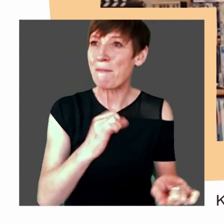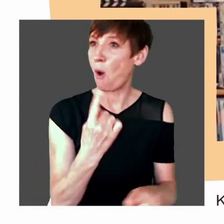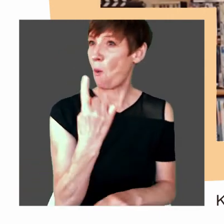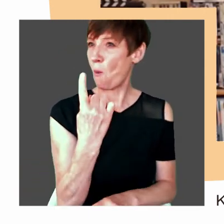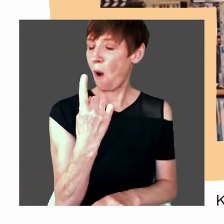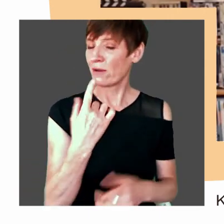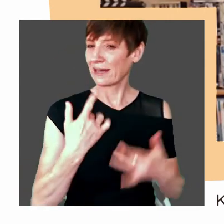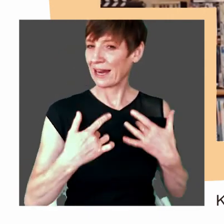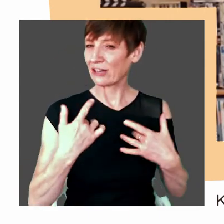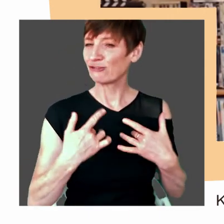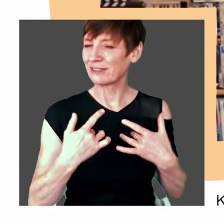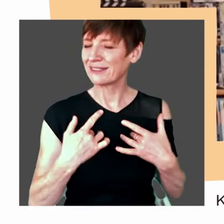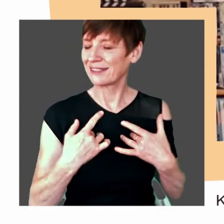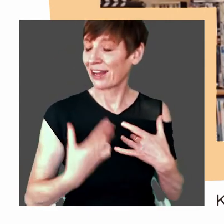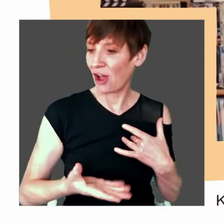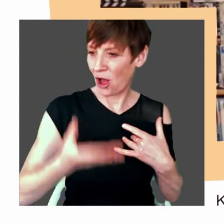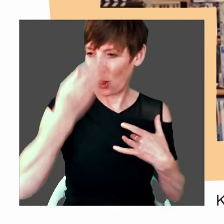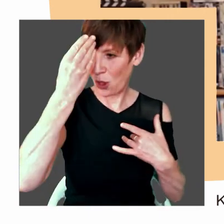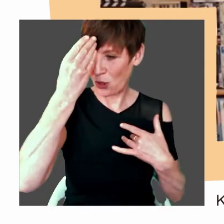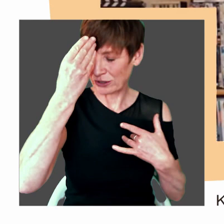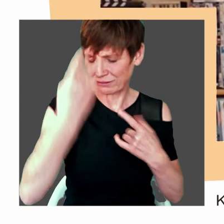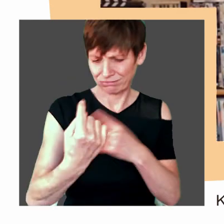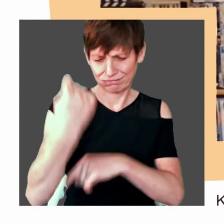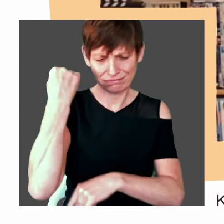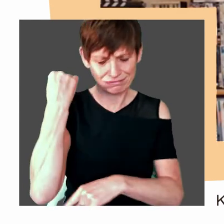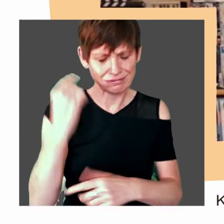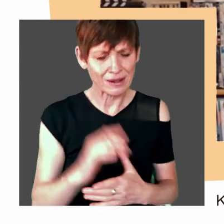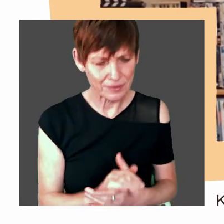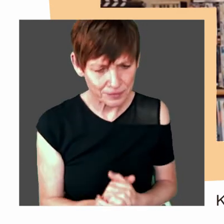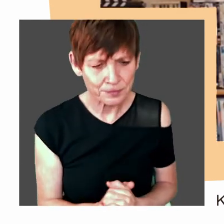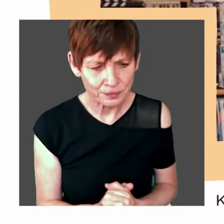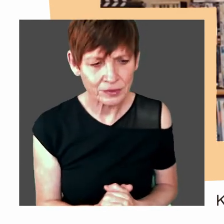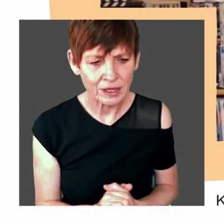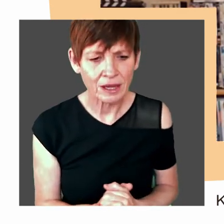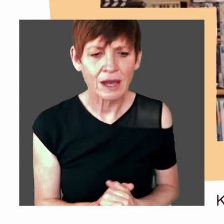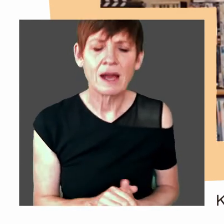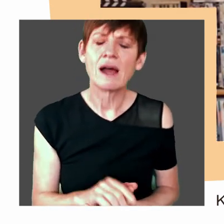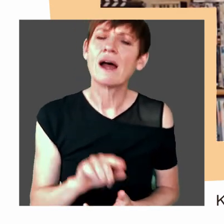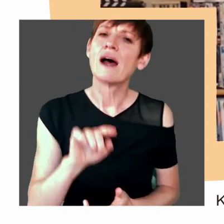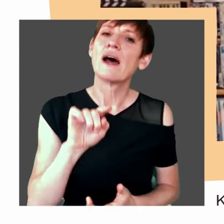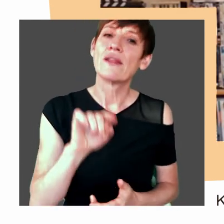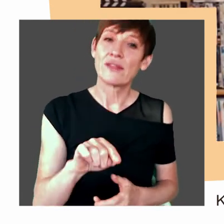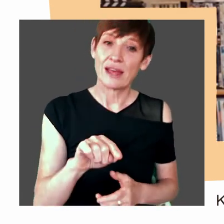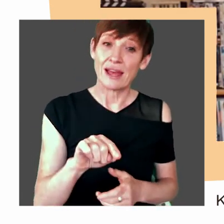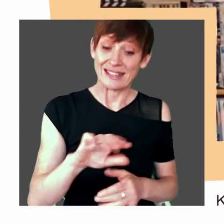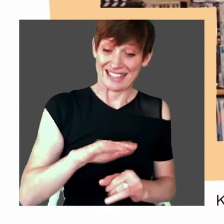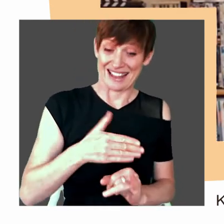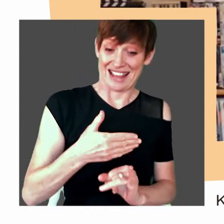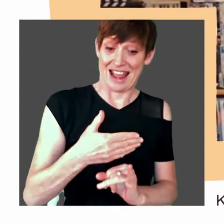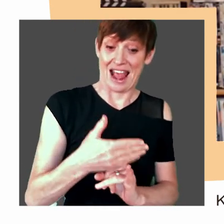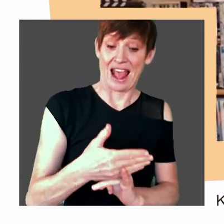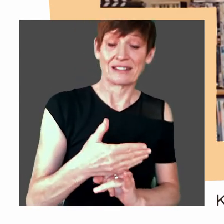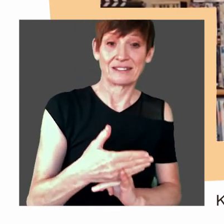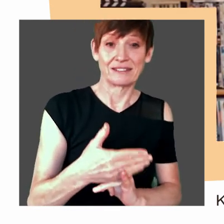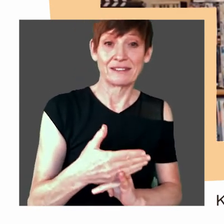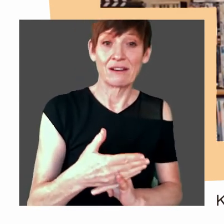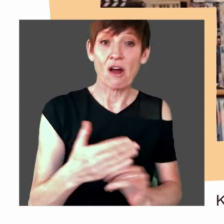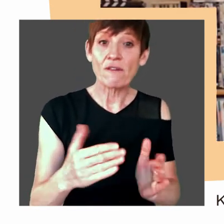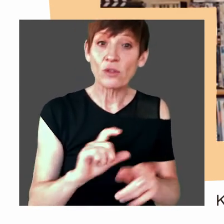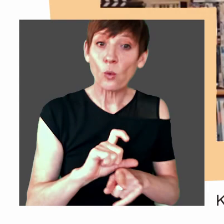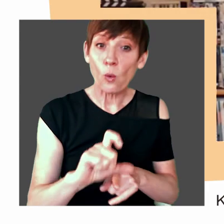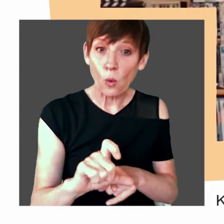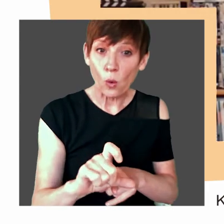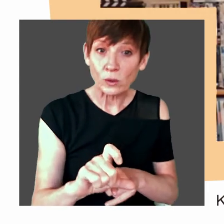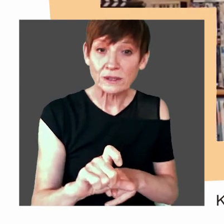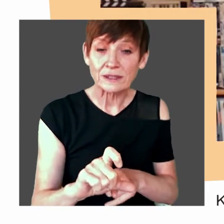I learned from our MA. There is a course near the end of the course, near end of the course,